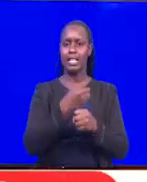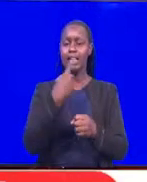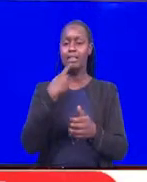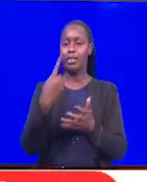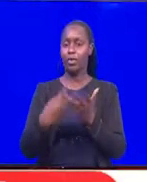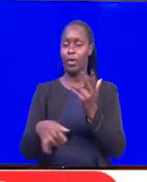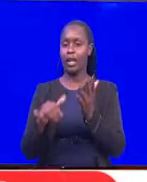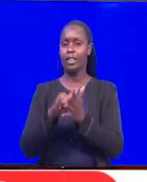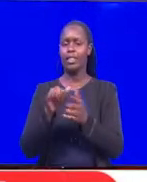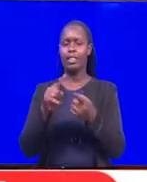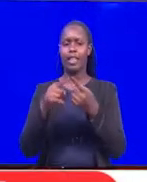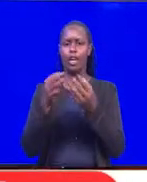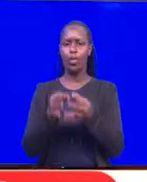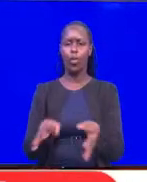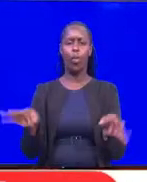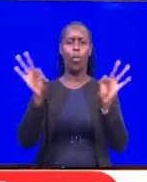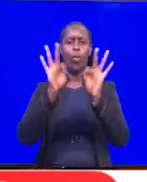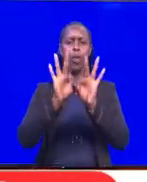to